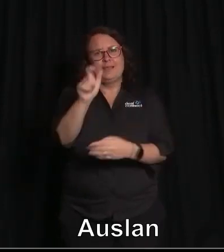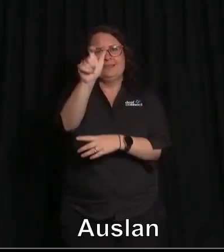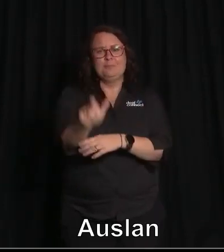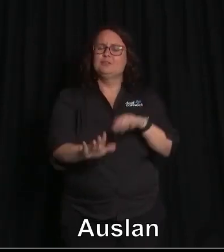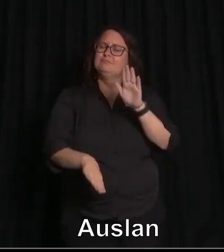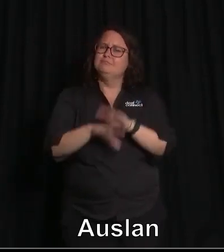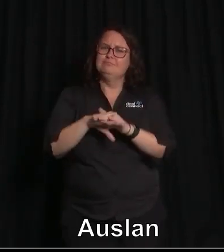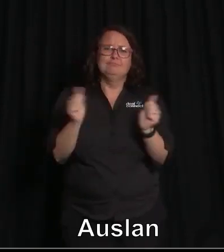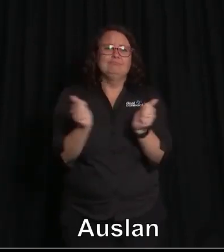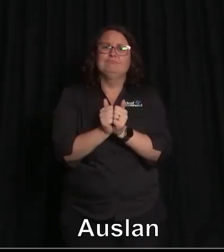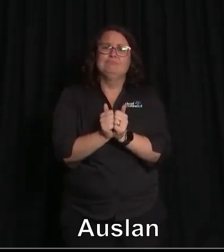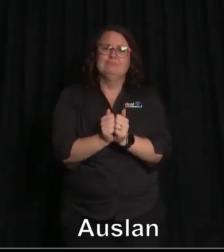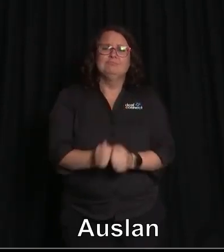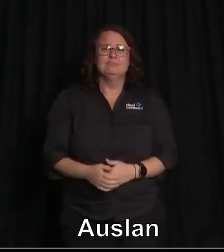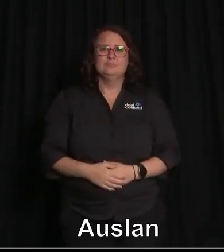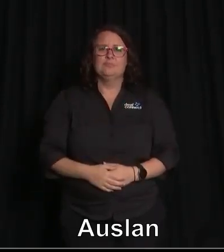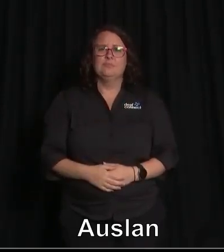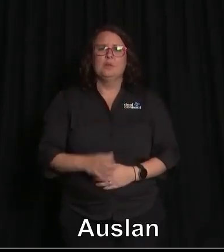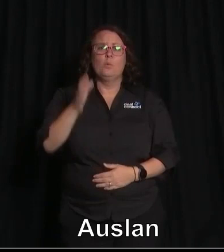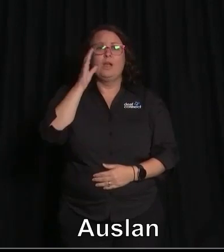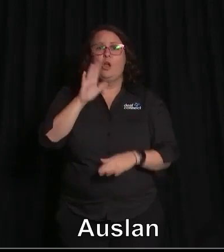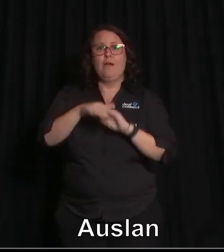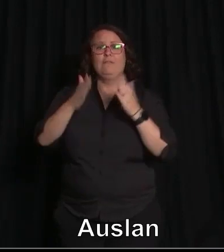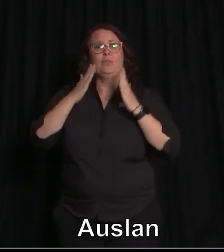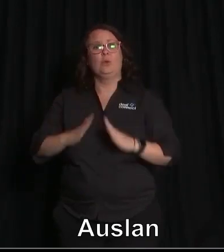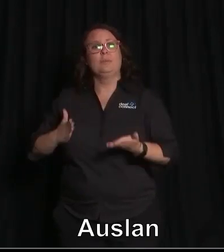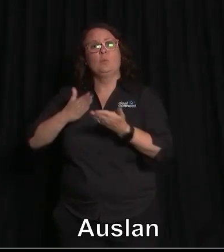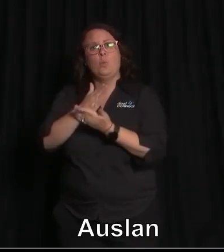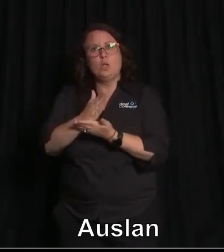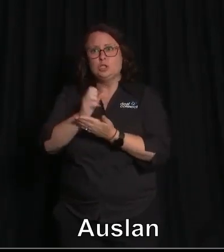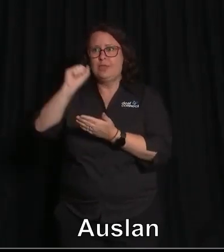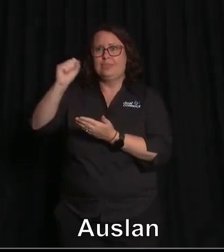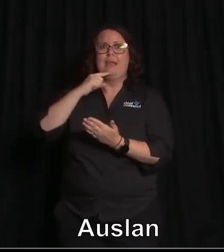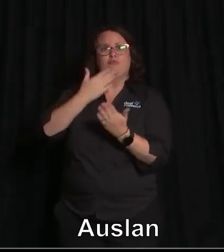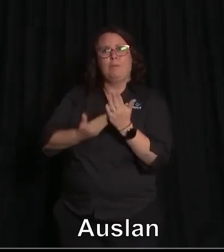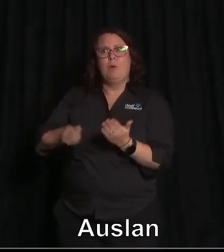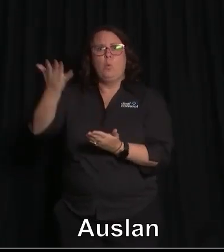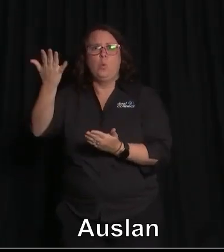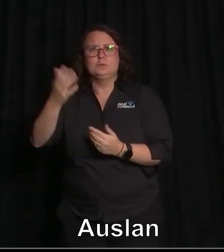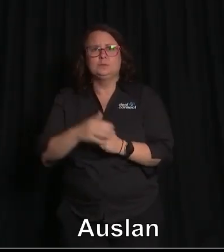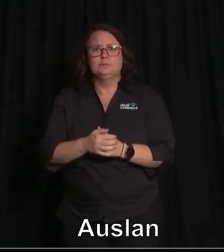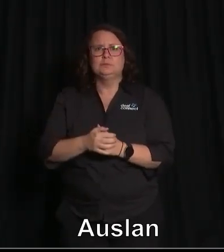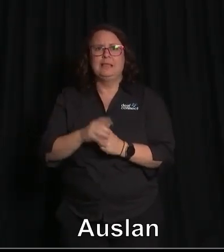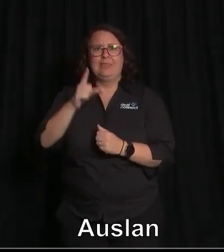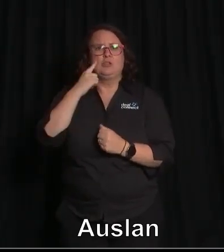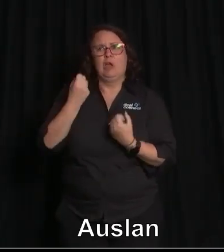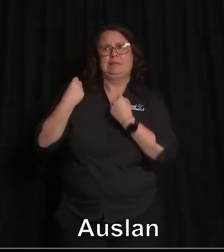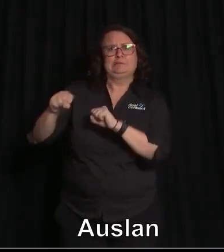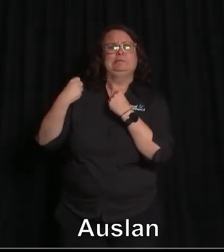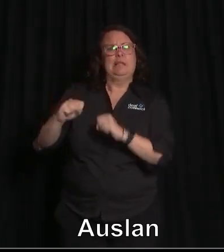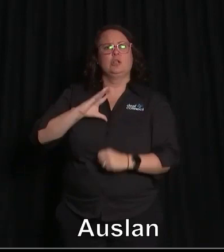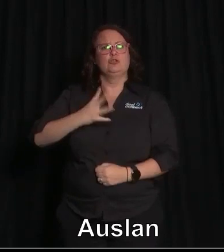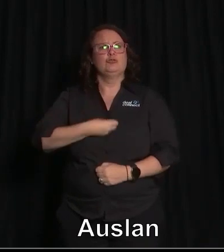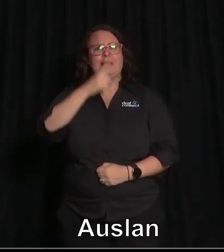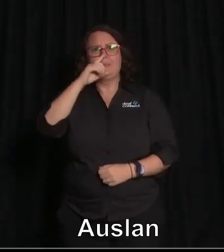honored. We heard about the Human Rights Watch report. They're chasing us away from sport. We